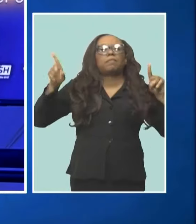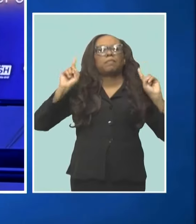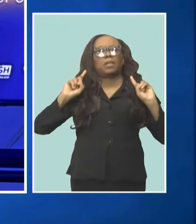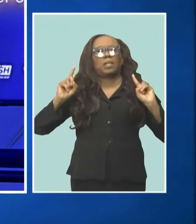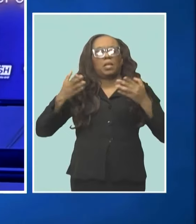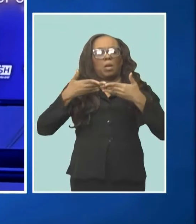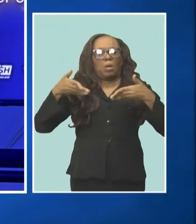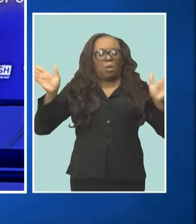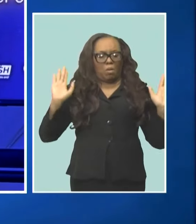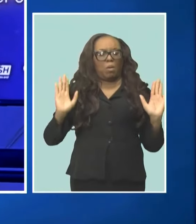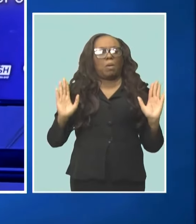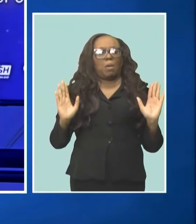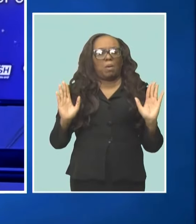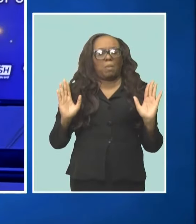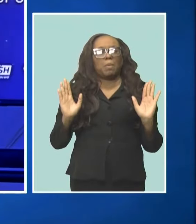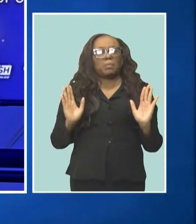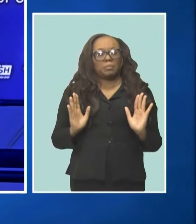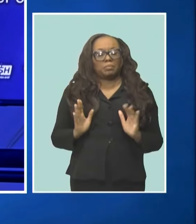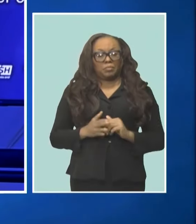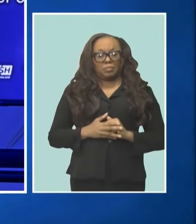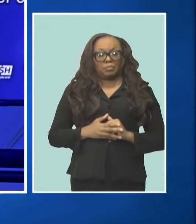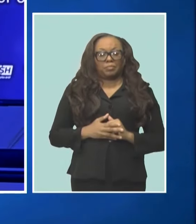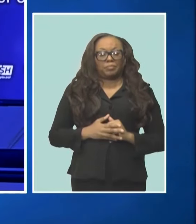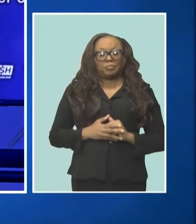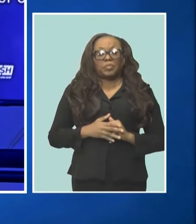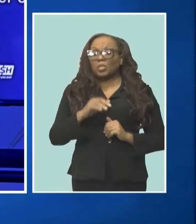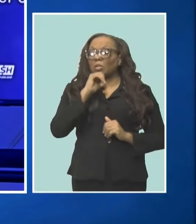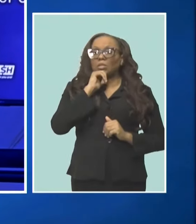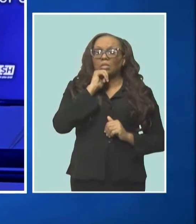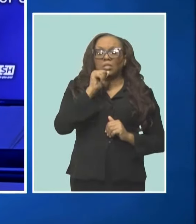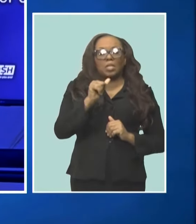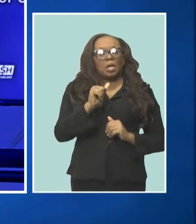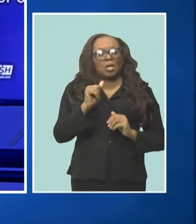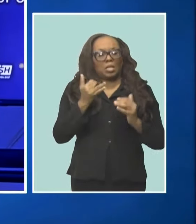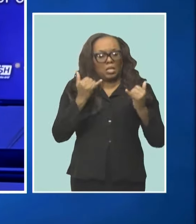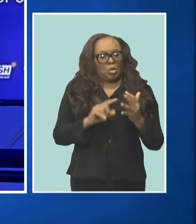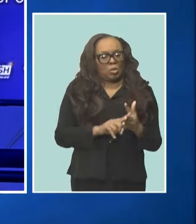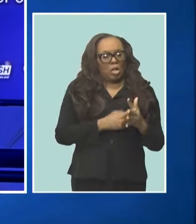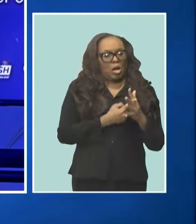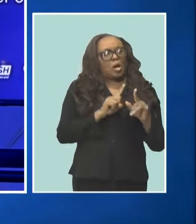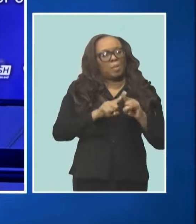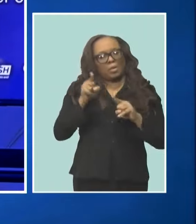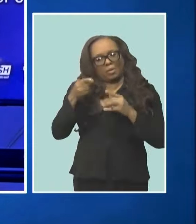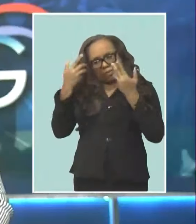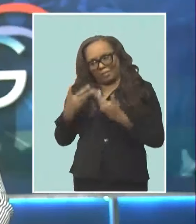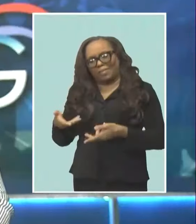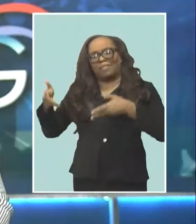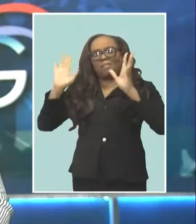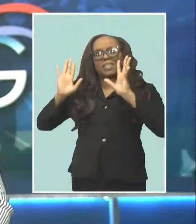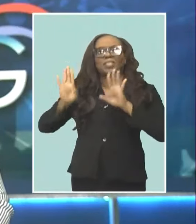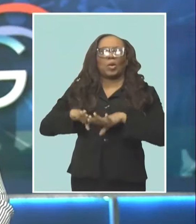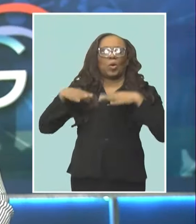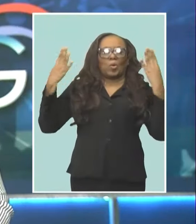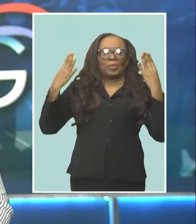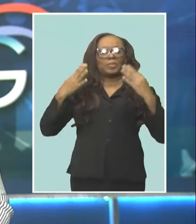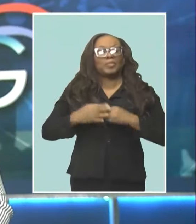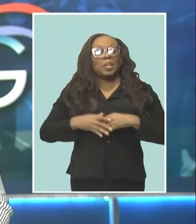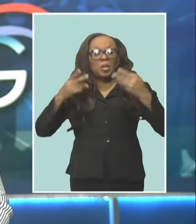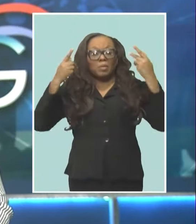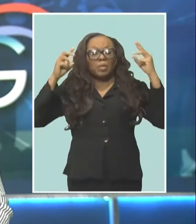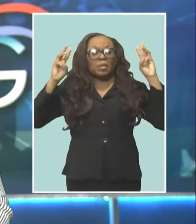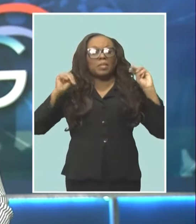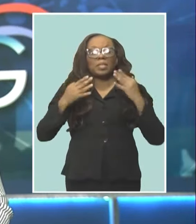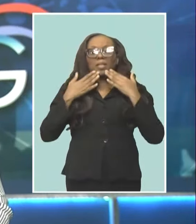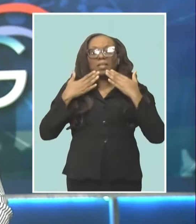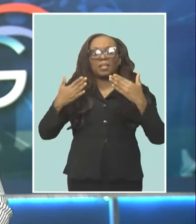to a groundbreaking ceremony rather than an opening ceremony of many facilities. And Prime Minister Motley